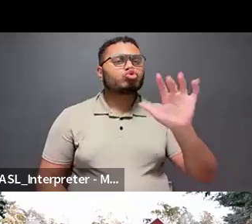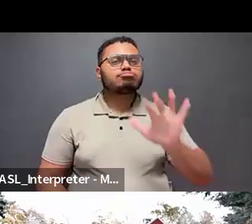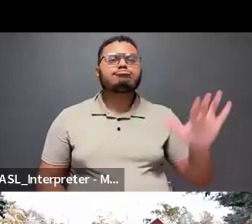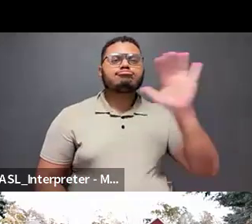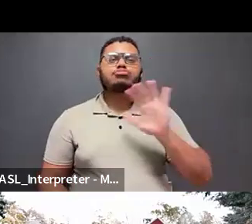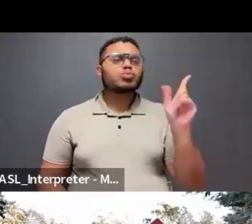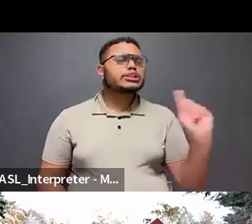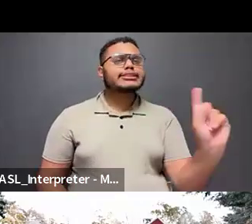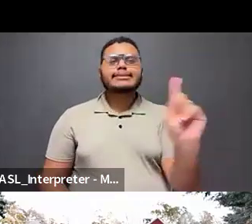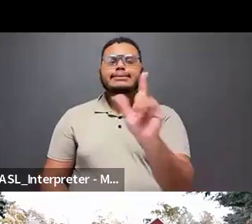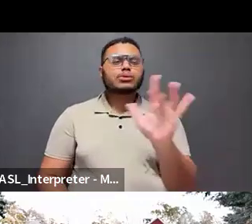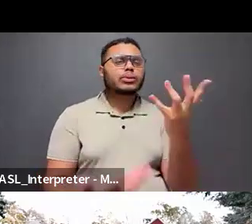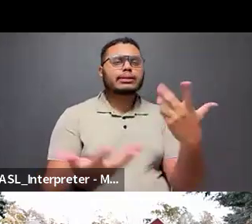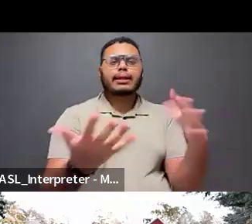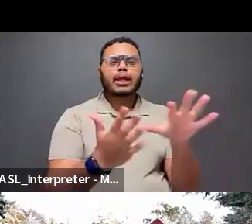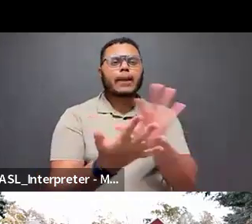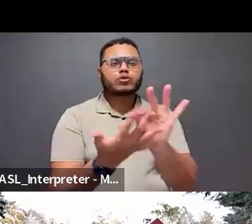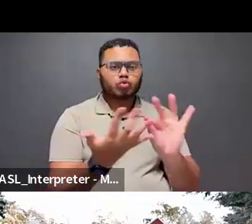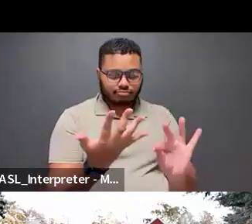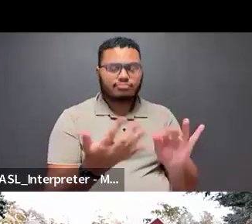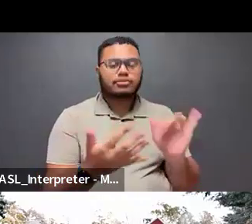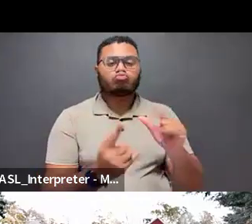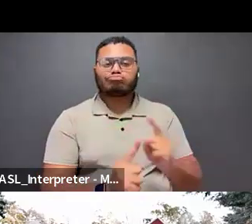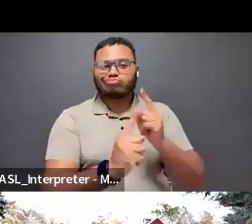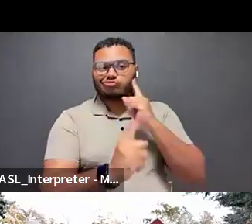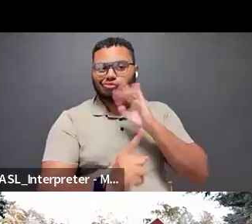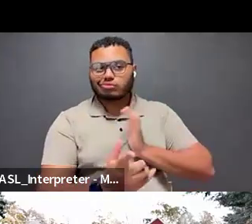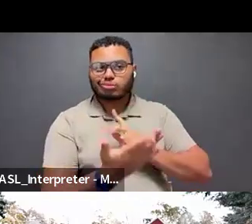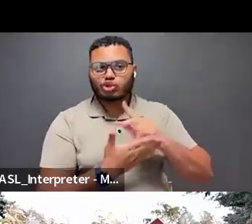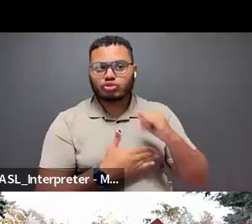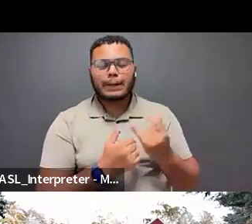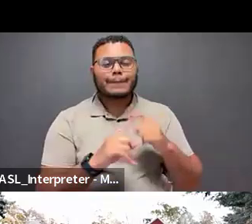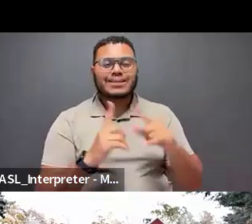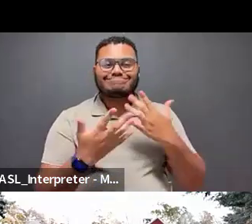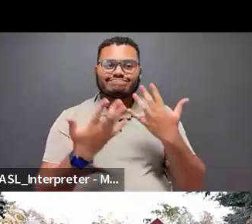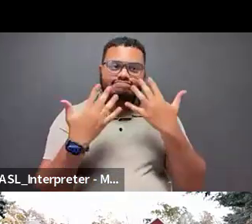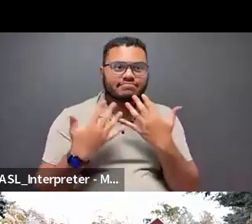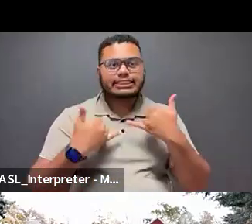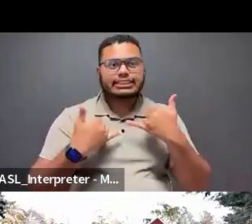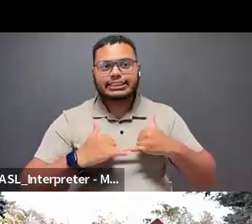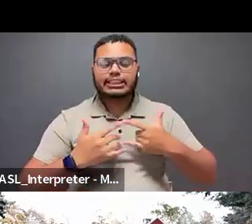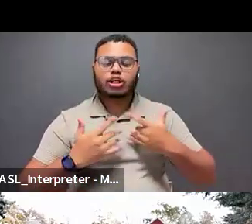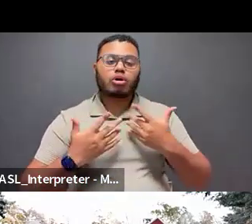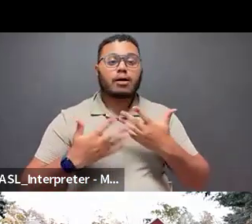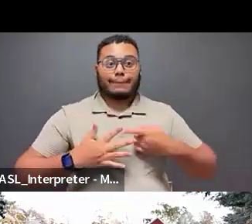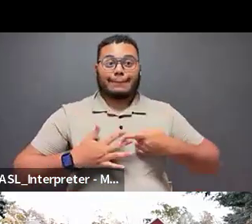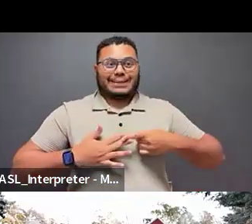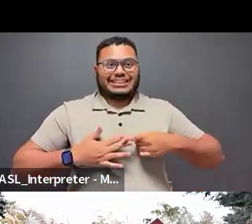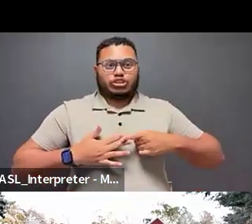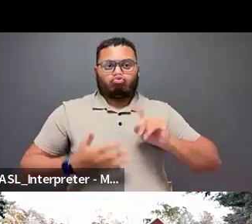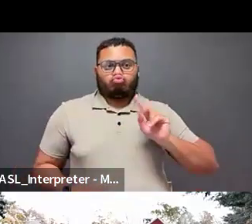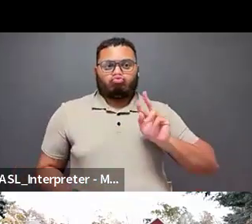So that's one of the goals for our project, but unfortunately it's still kind of in draft form. But